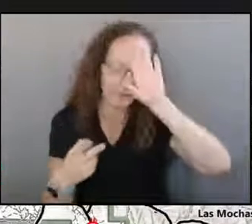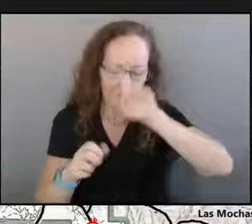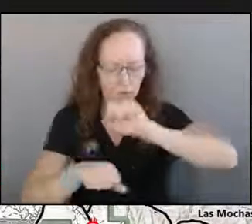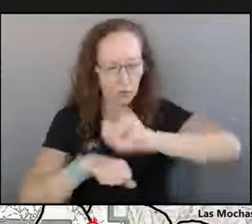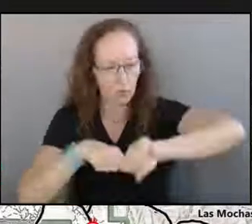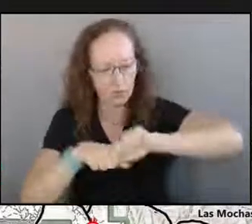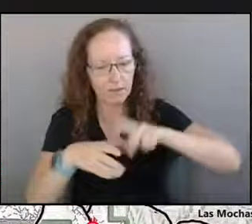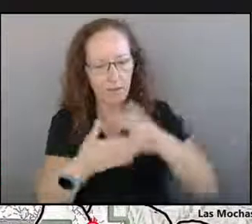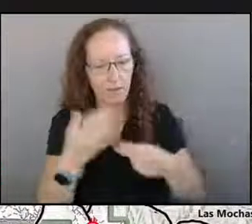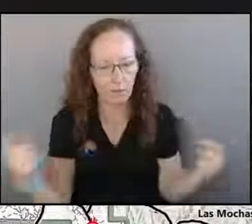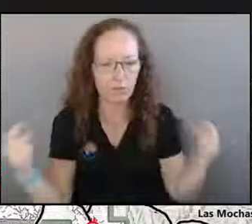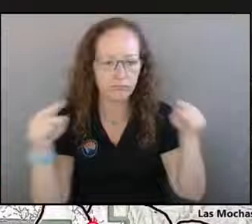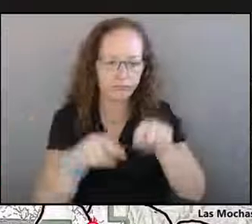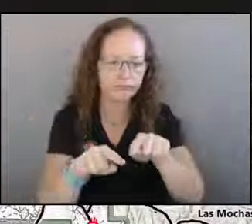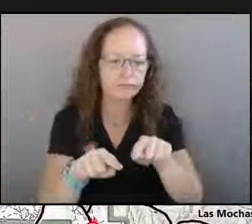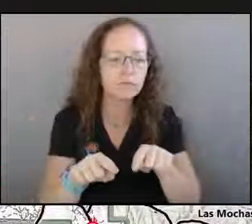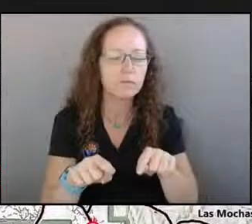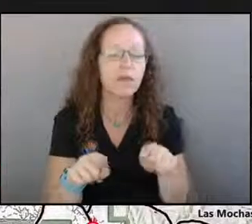way to the